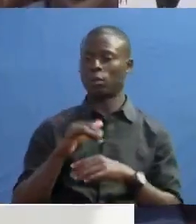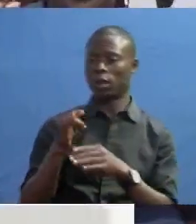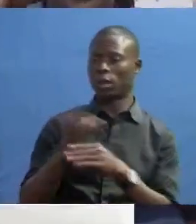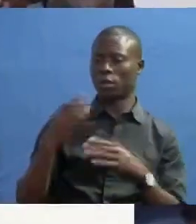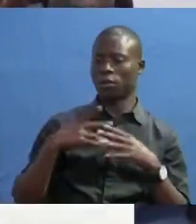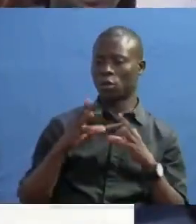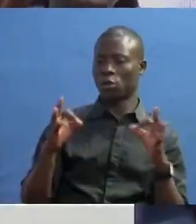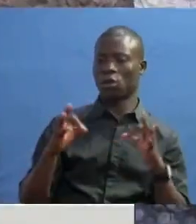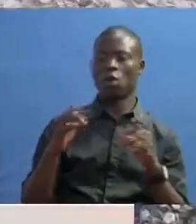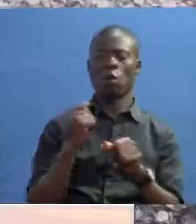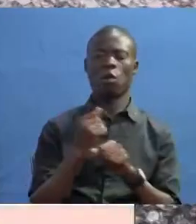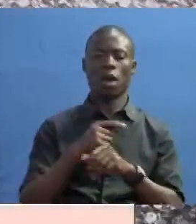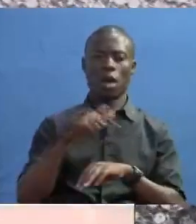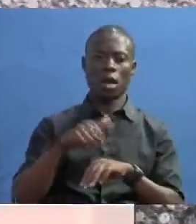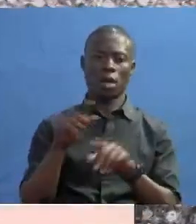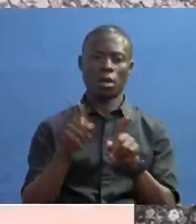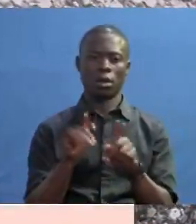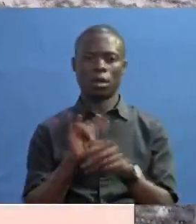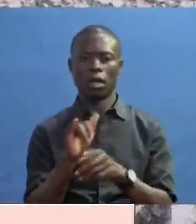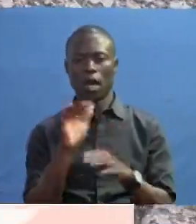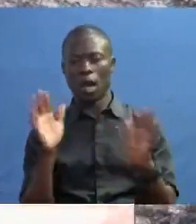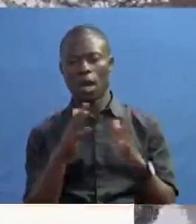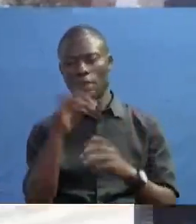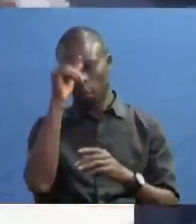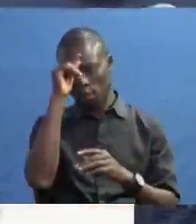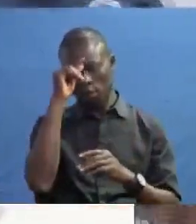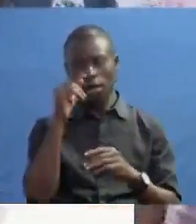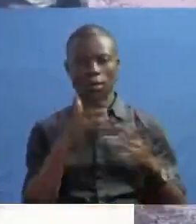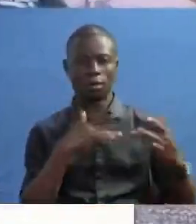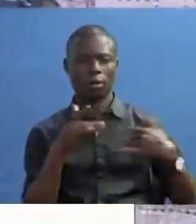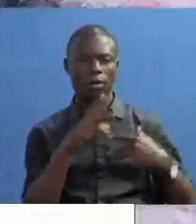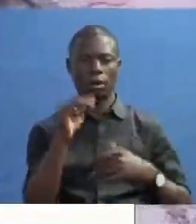long working hours and little returns and urged the government to be considerate and to